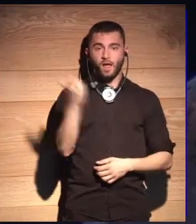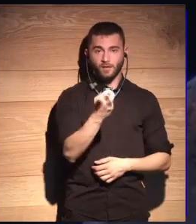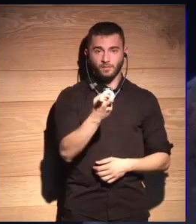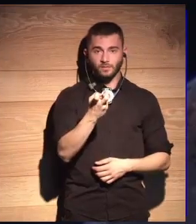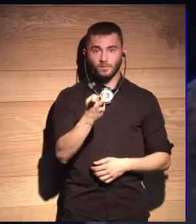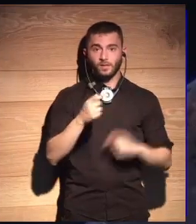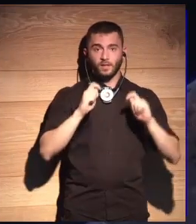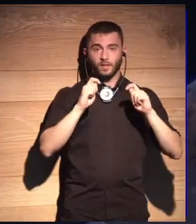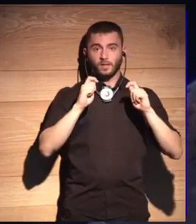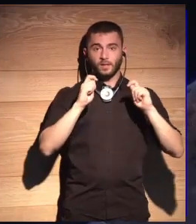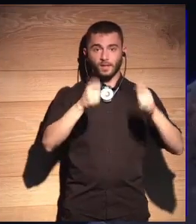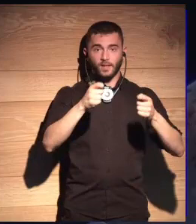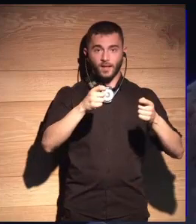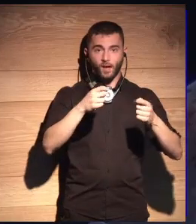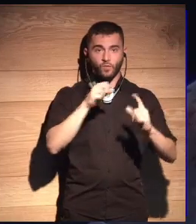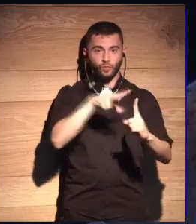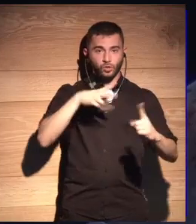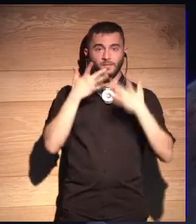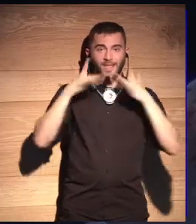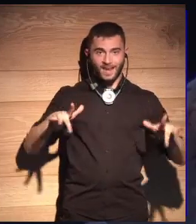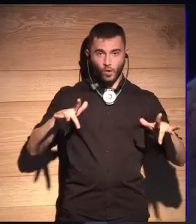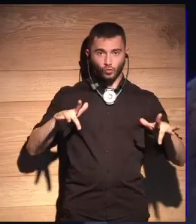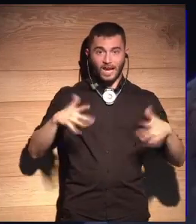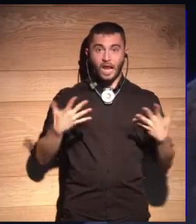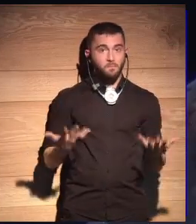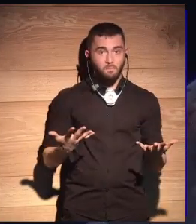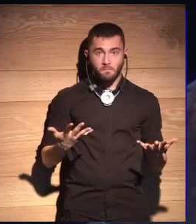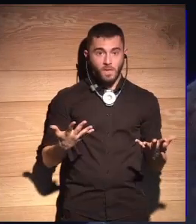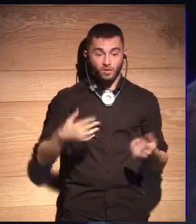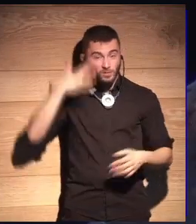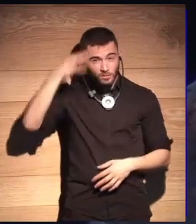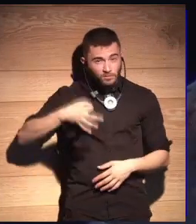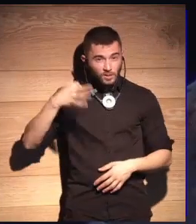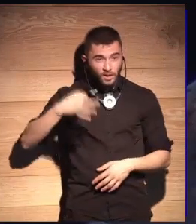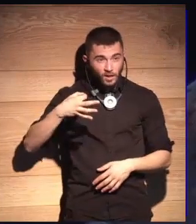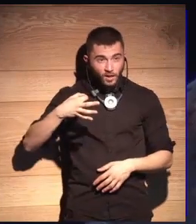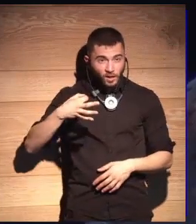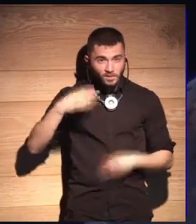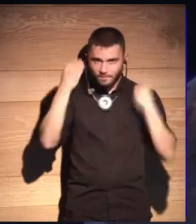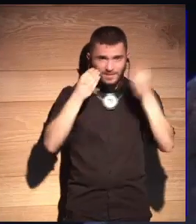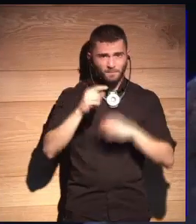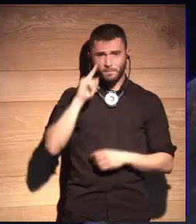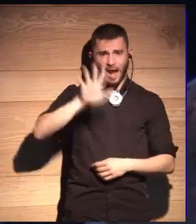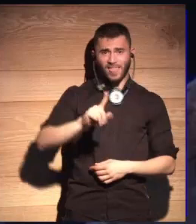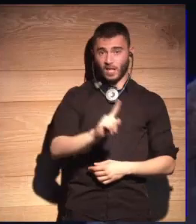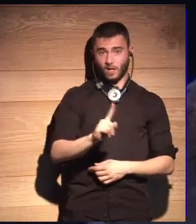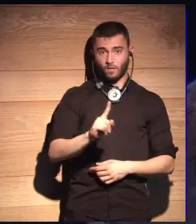neutral perspective is no longer seen to be credible by many people. I mean, this is how populism works, is that everything is a friend or an enemy. There's